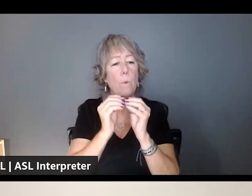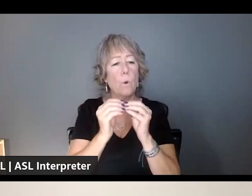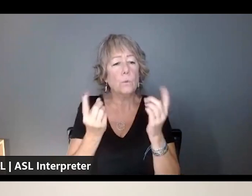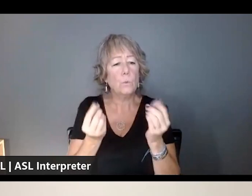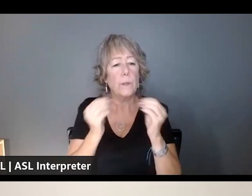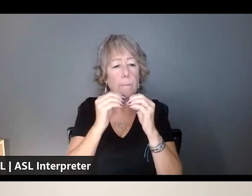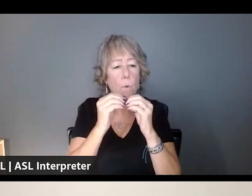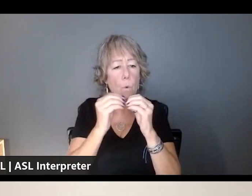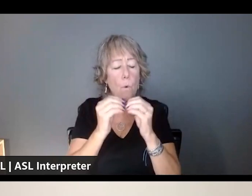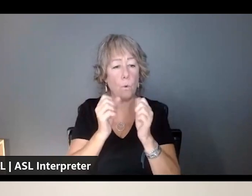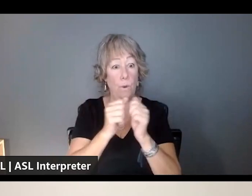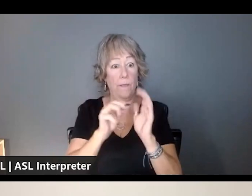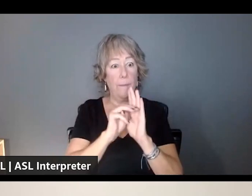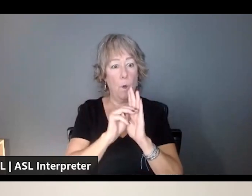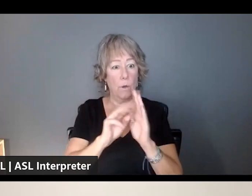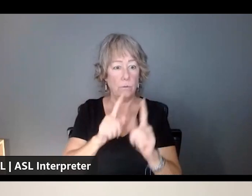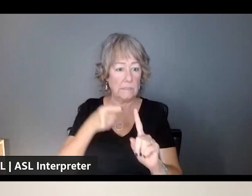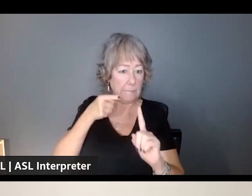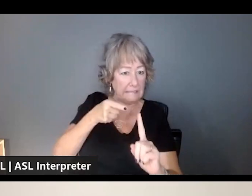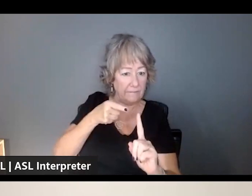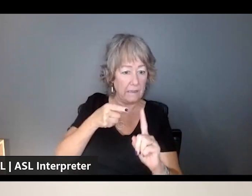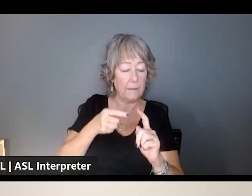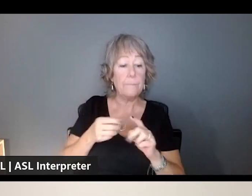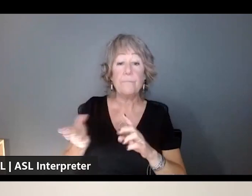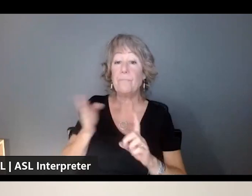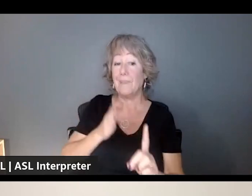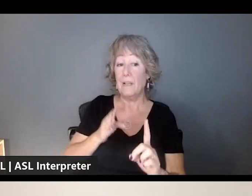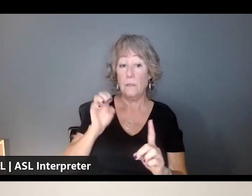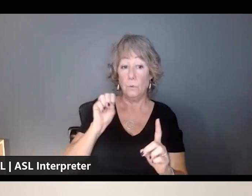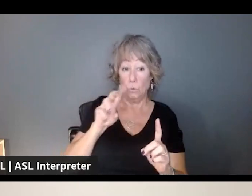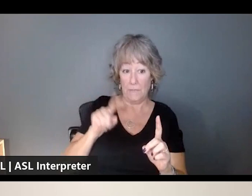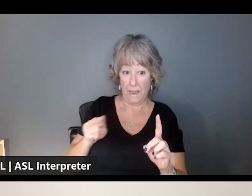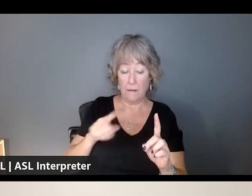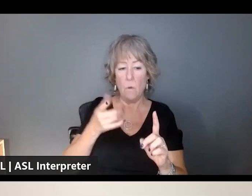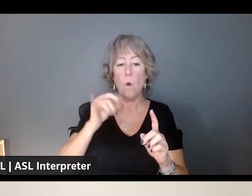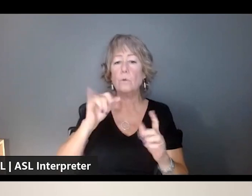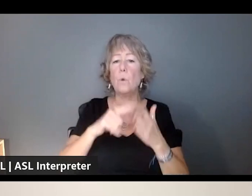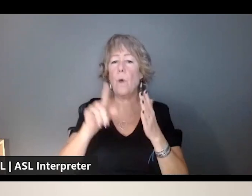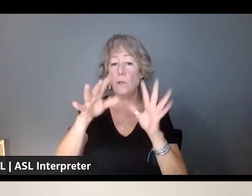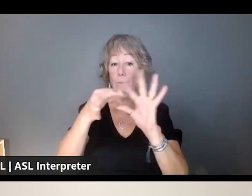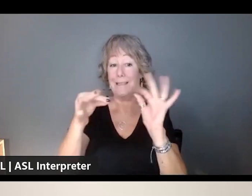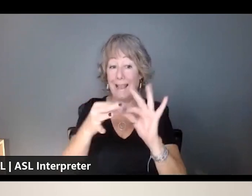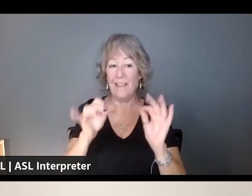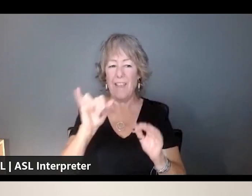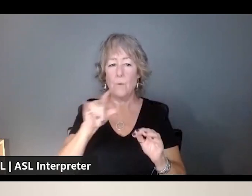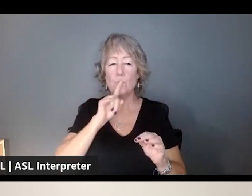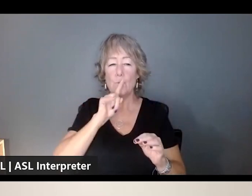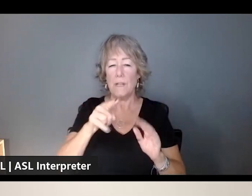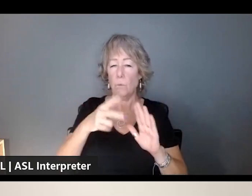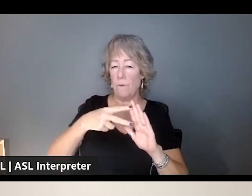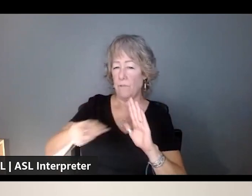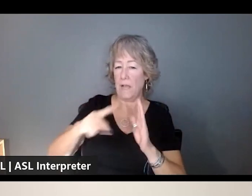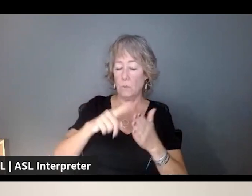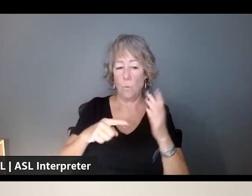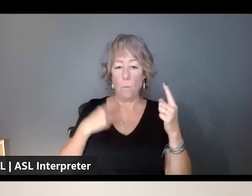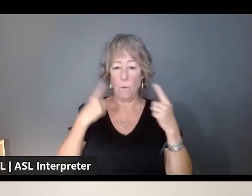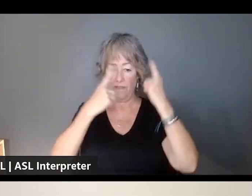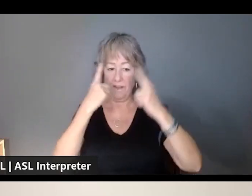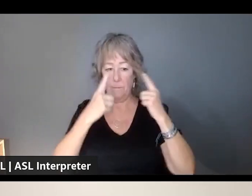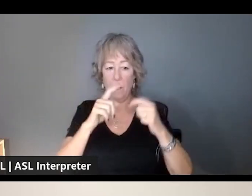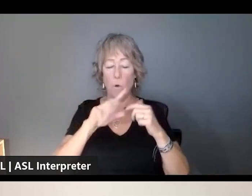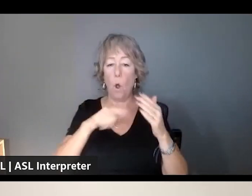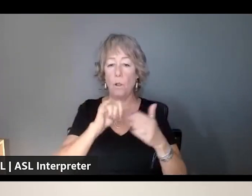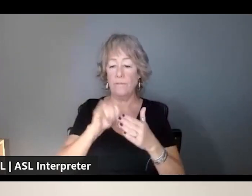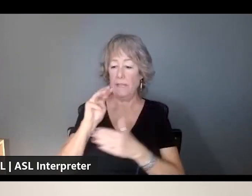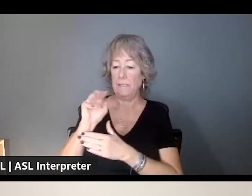ML models directly. And what you're saying here really reflects how we're thinking about all of these different macro layers